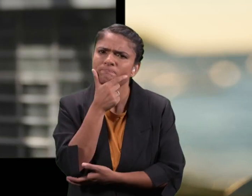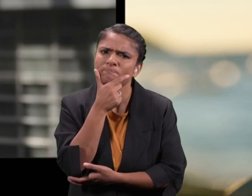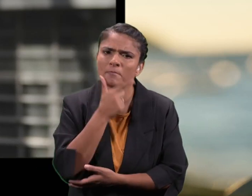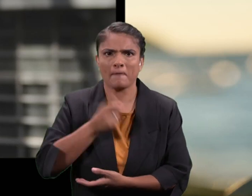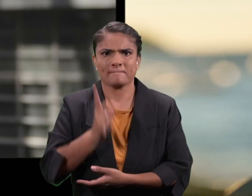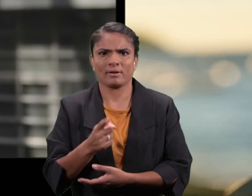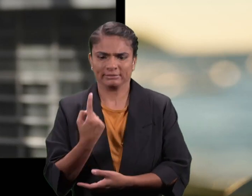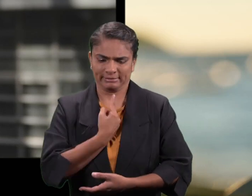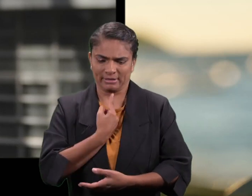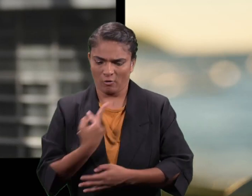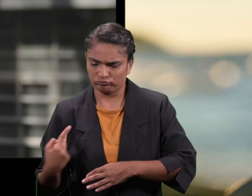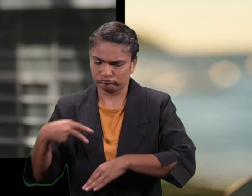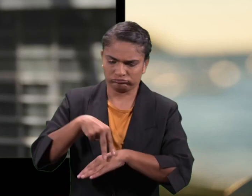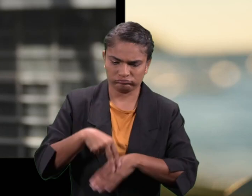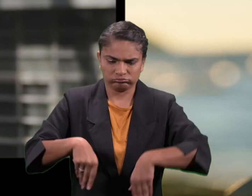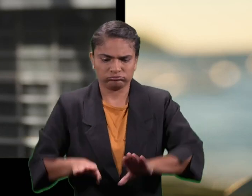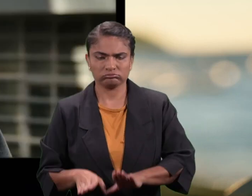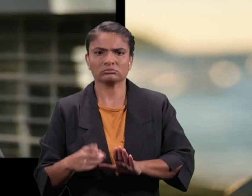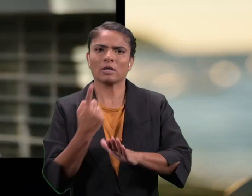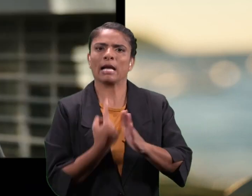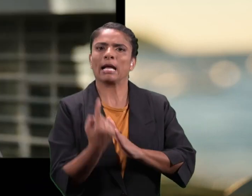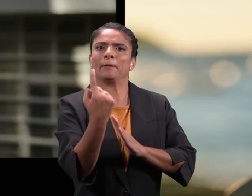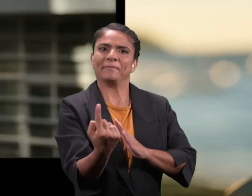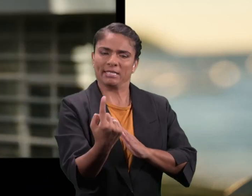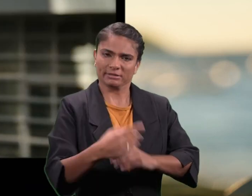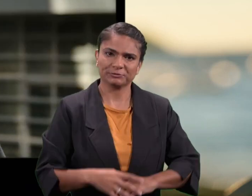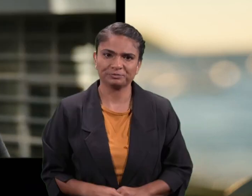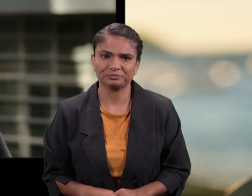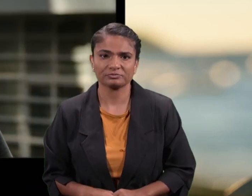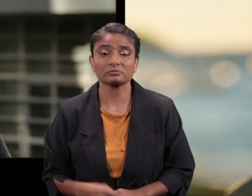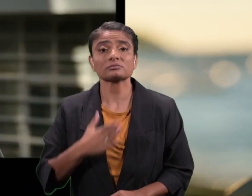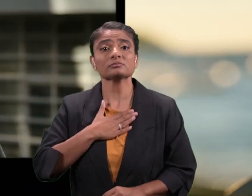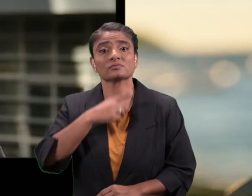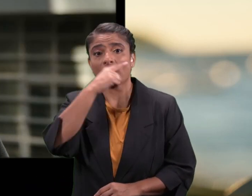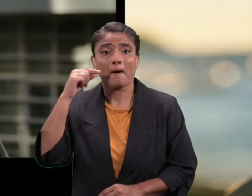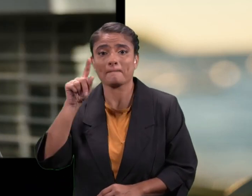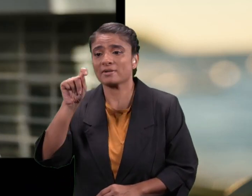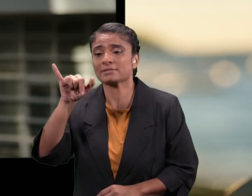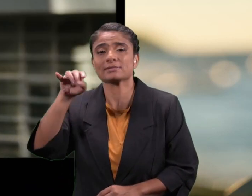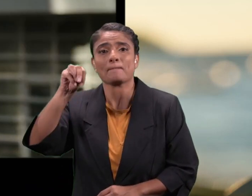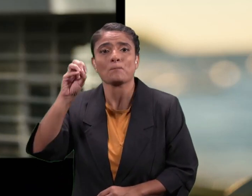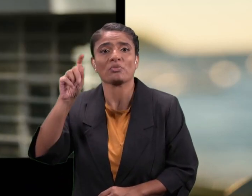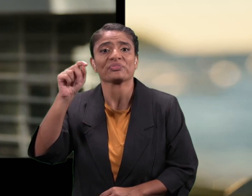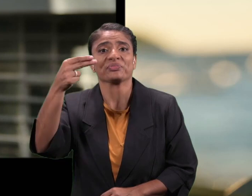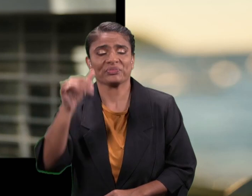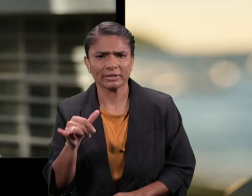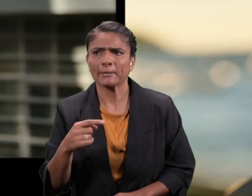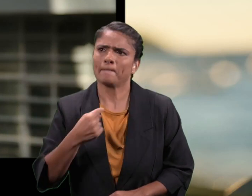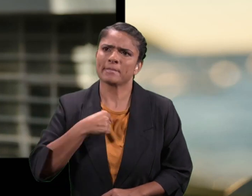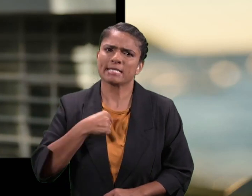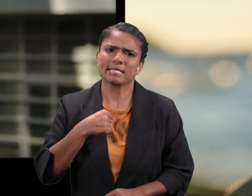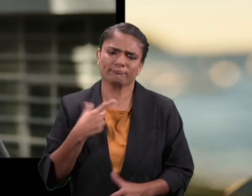just stand on my own 2 feet. My name is Timothy. I'm a learner of the Living Link.